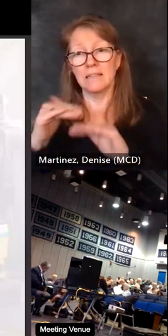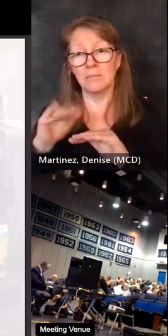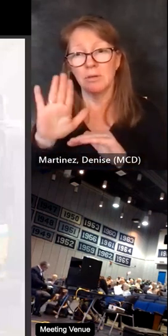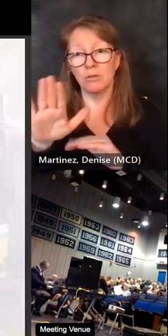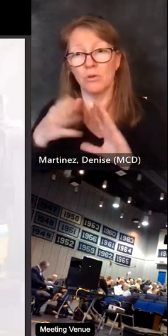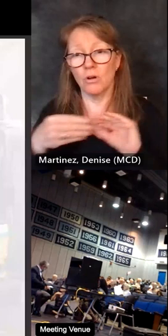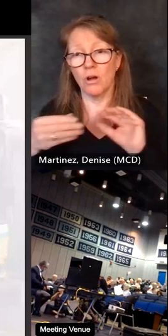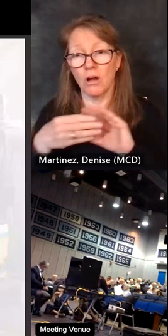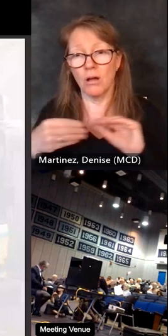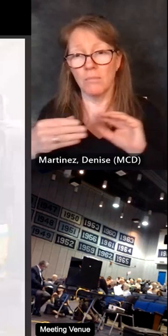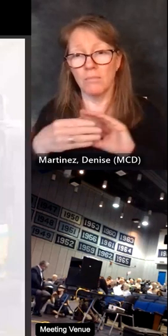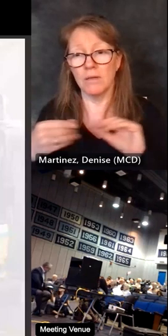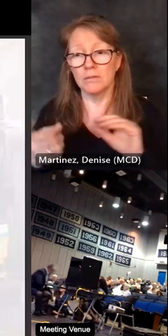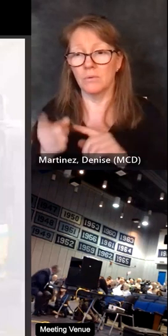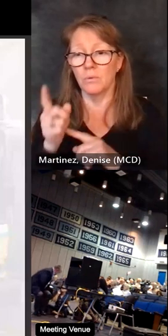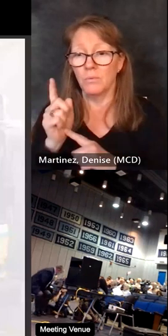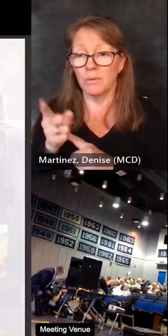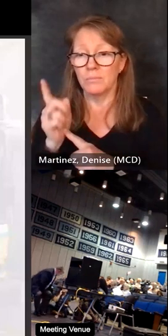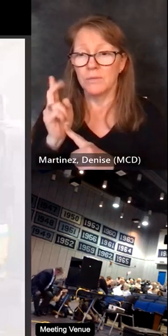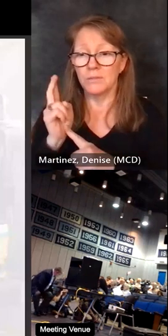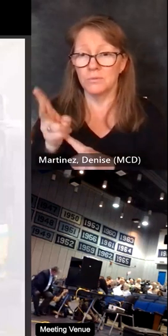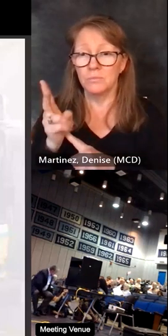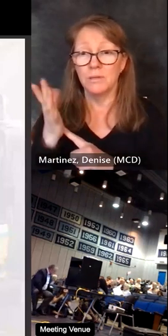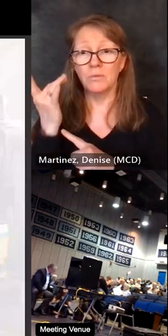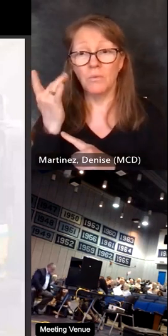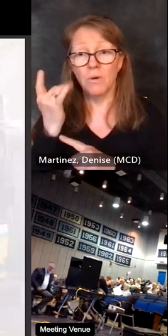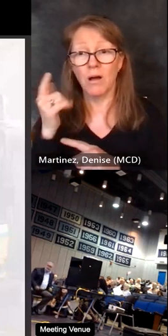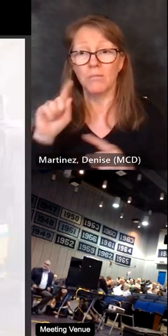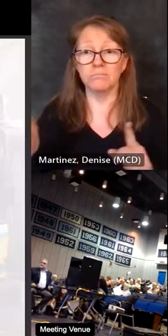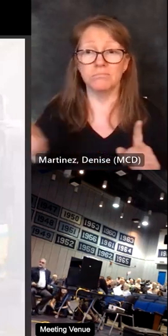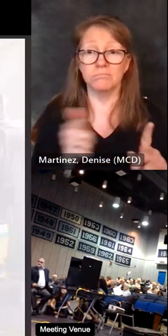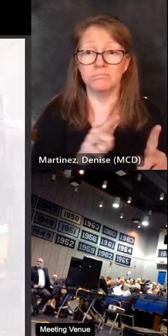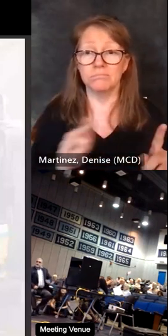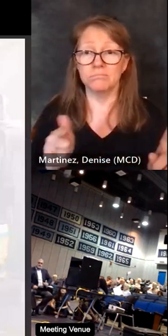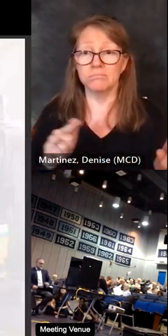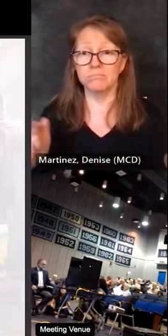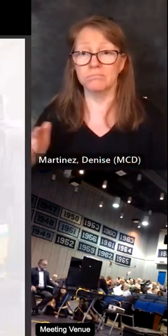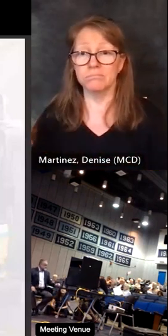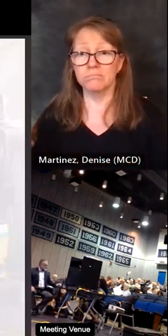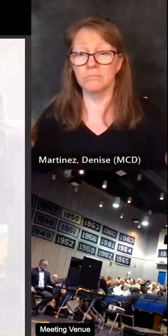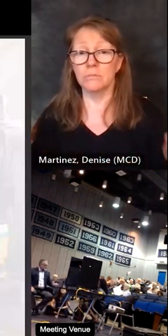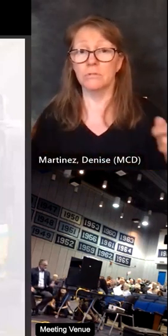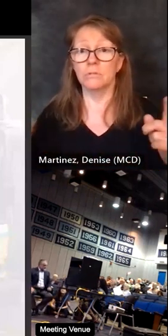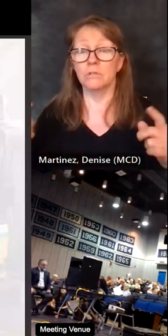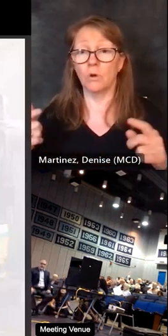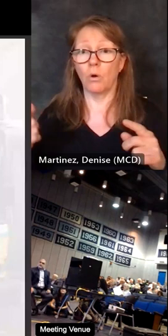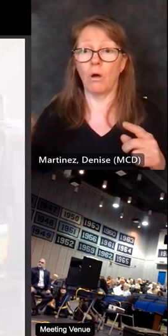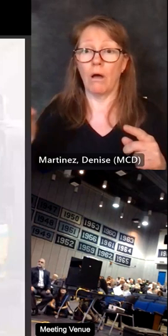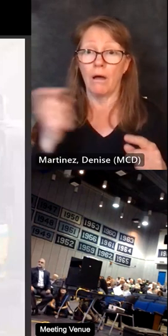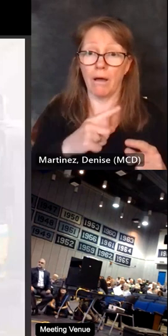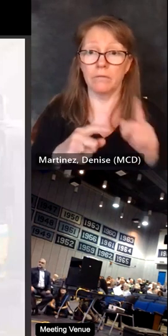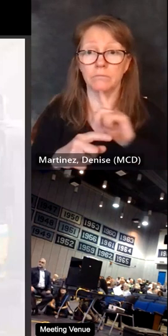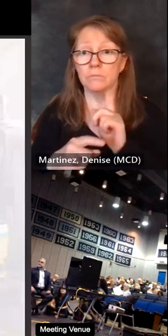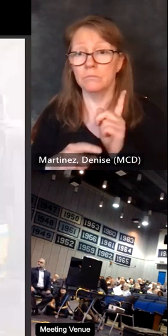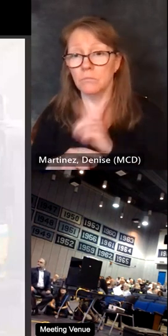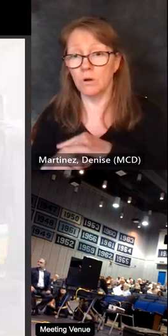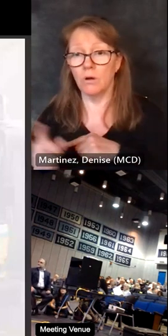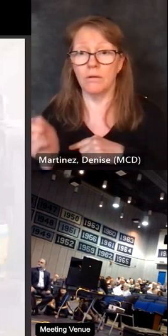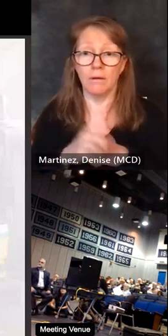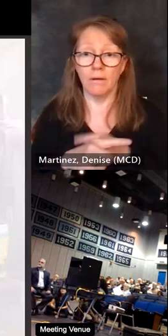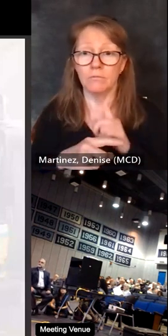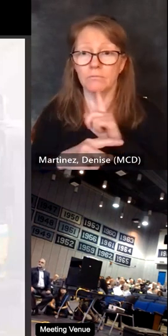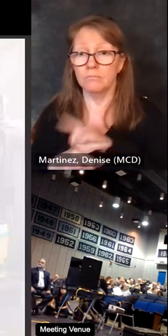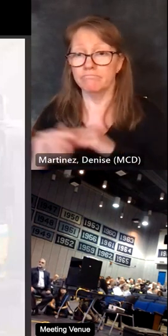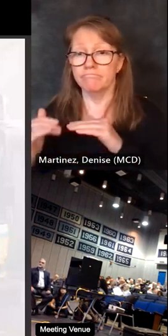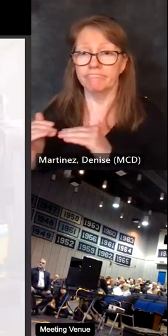couple minutes each so that everybody has a chance to talk and so we can respond. So with that, I will